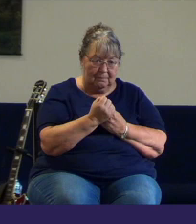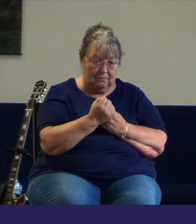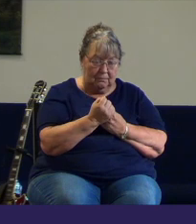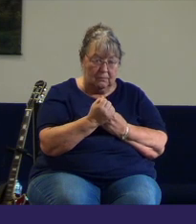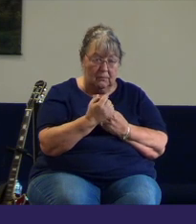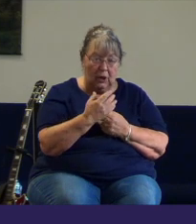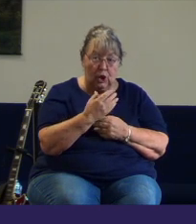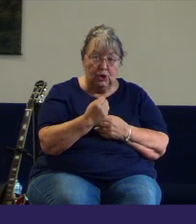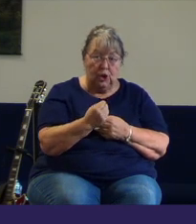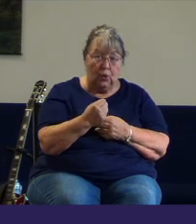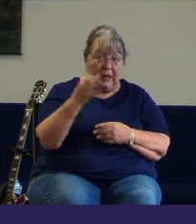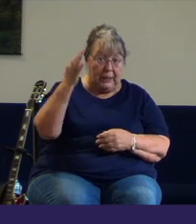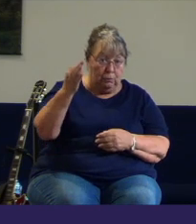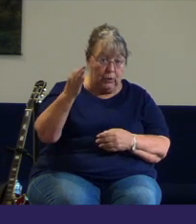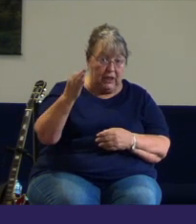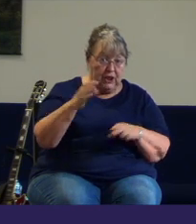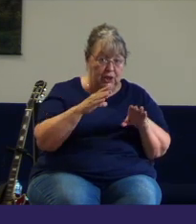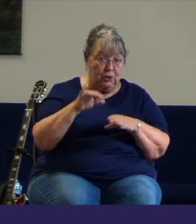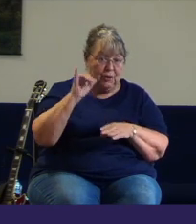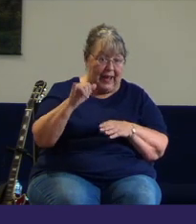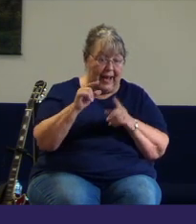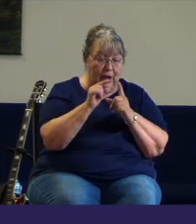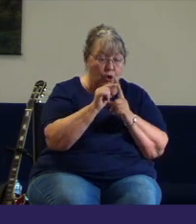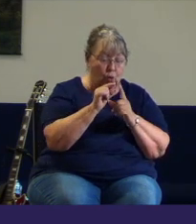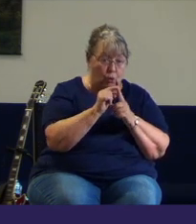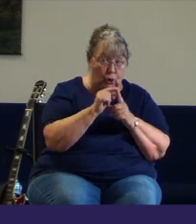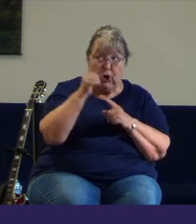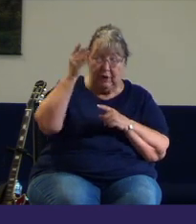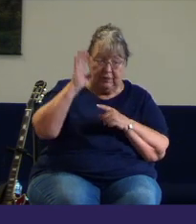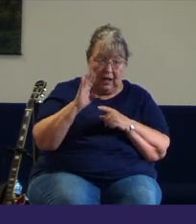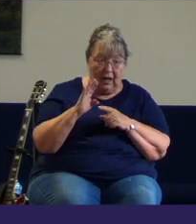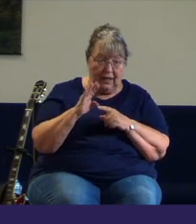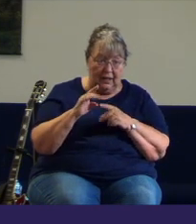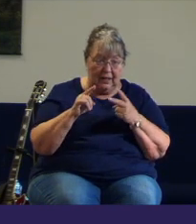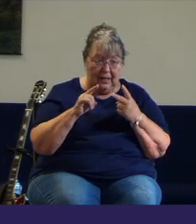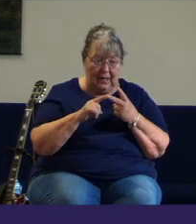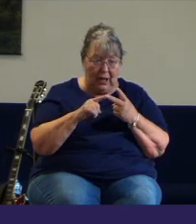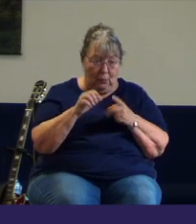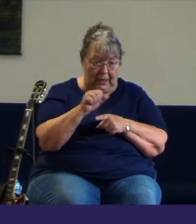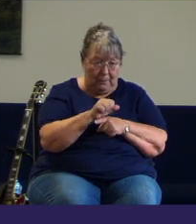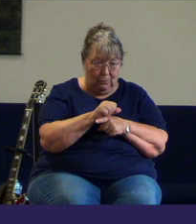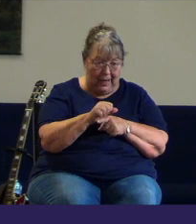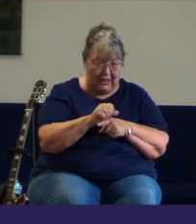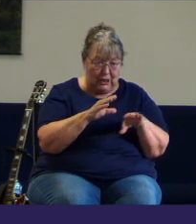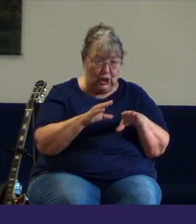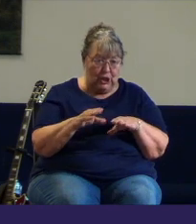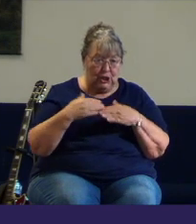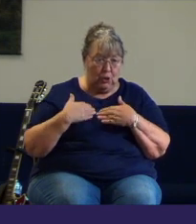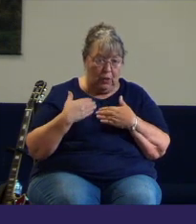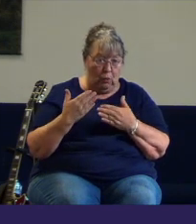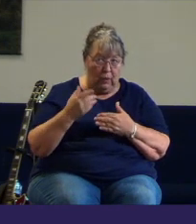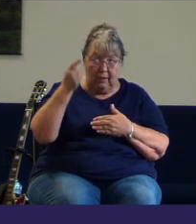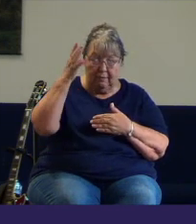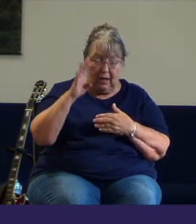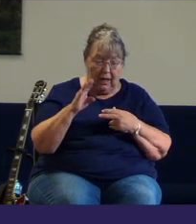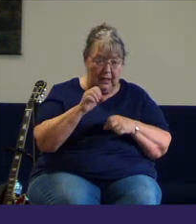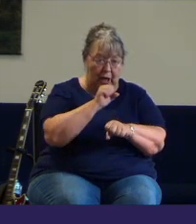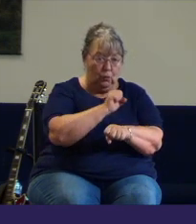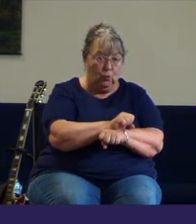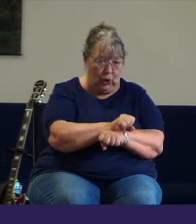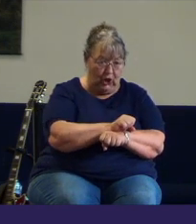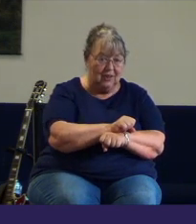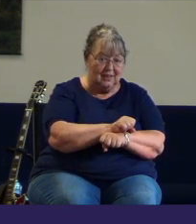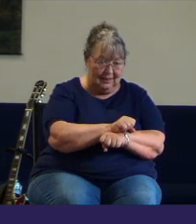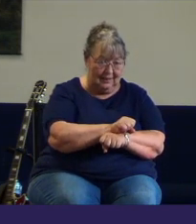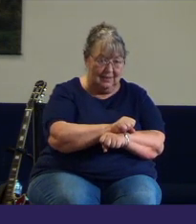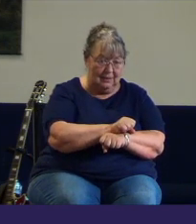in word, and when he practiced, he did the will of God in works. How he lived his life.